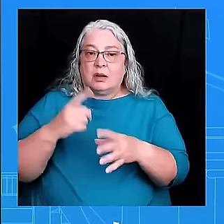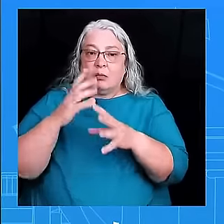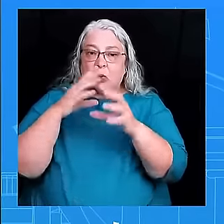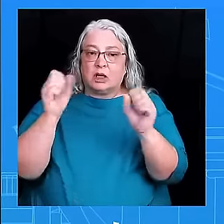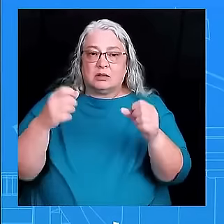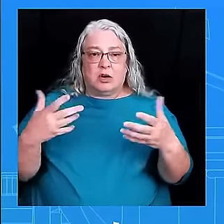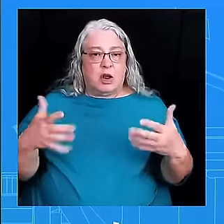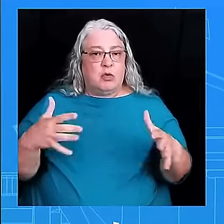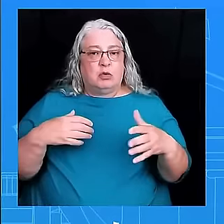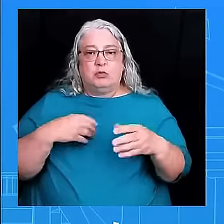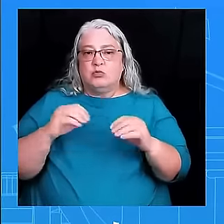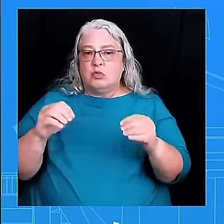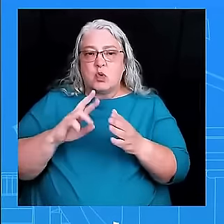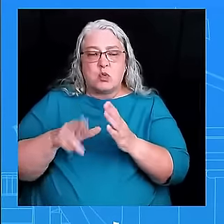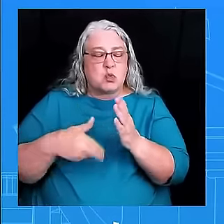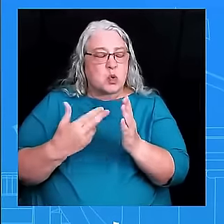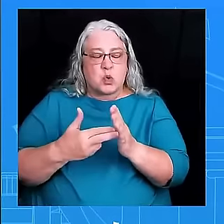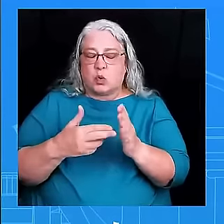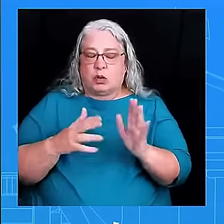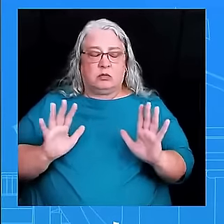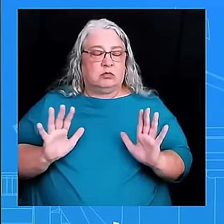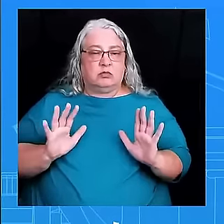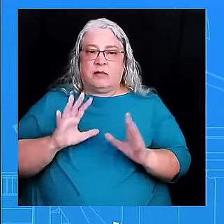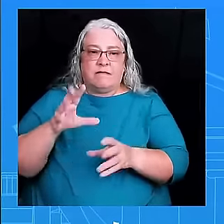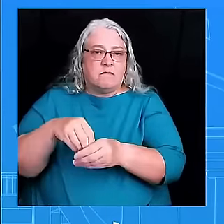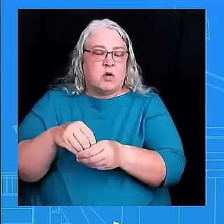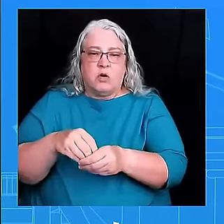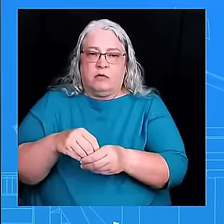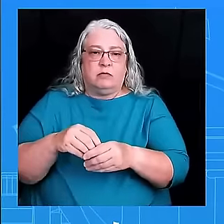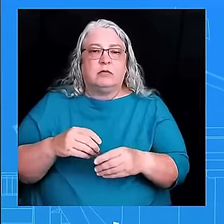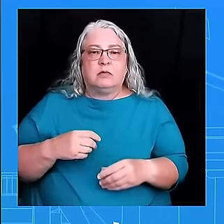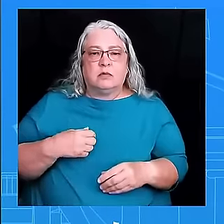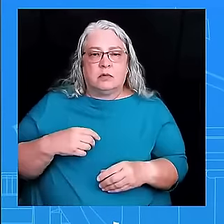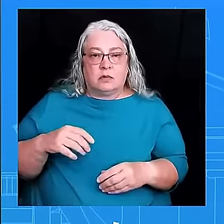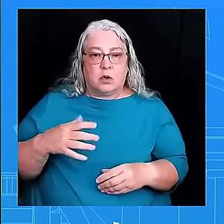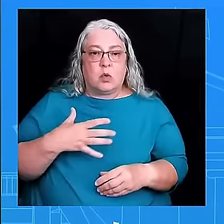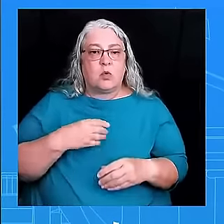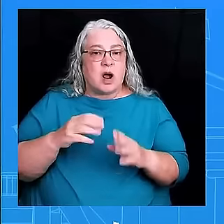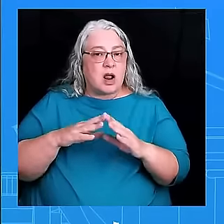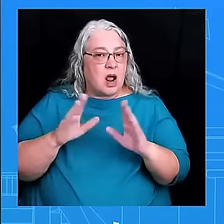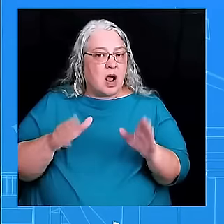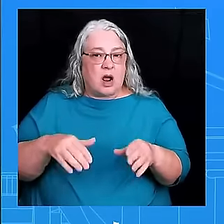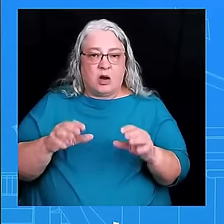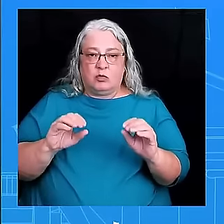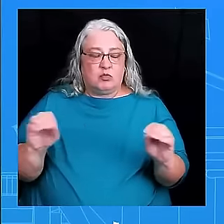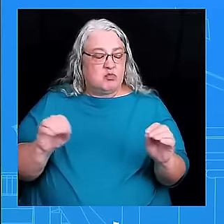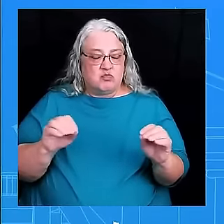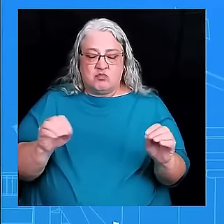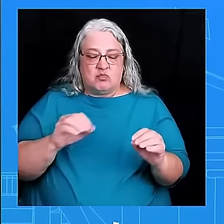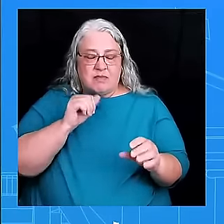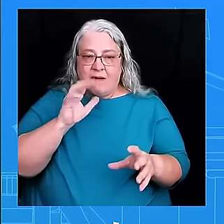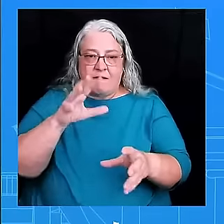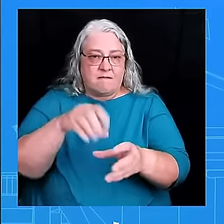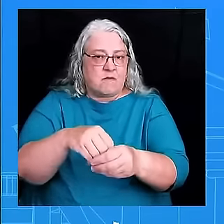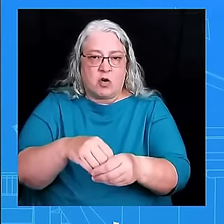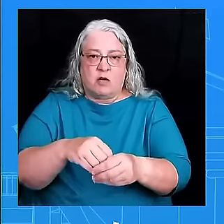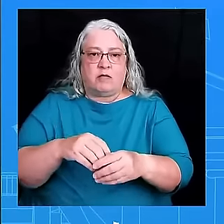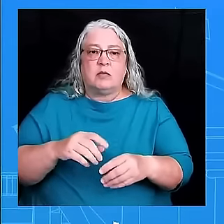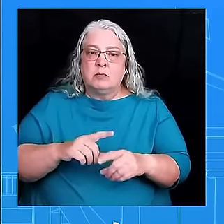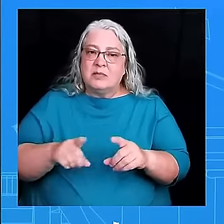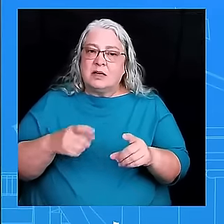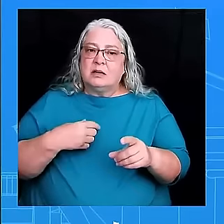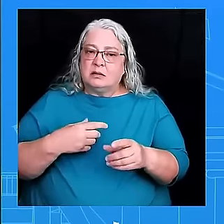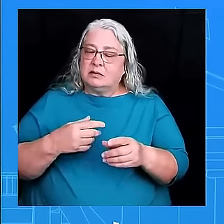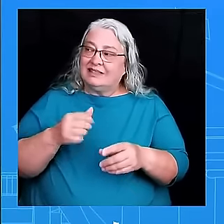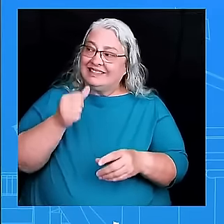the convening authority. What the president did upon learning of that was direct his team to consult as appropriate